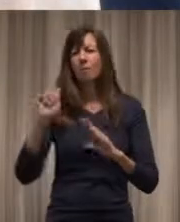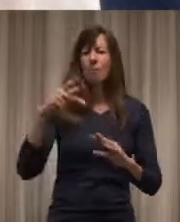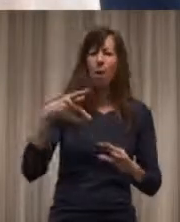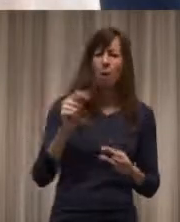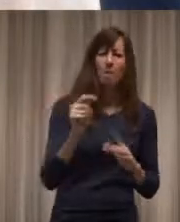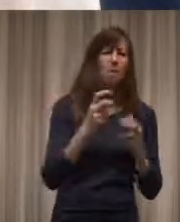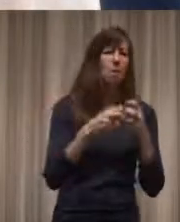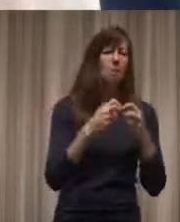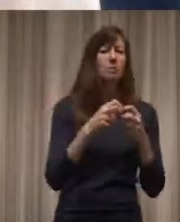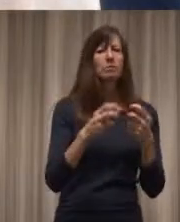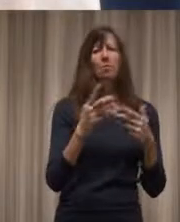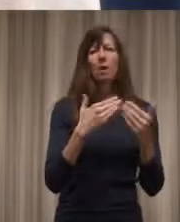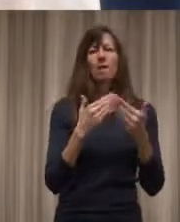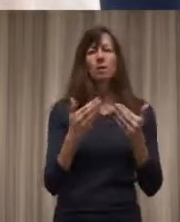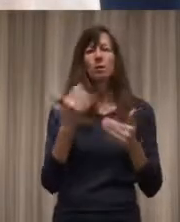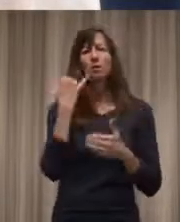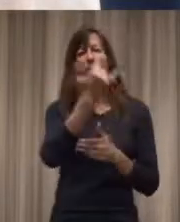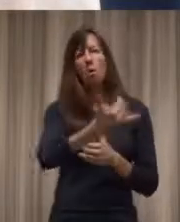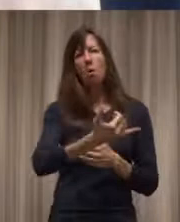Recovery Service Center,